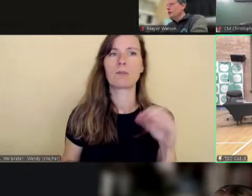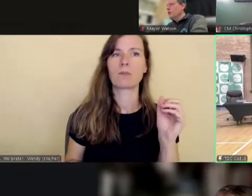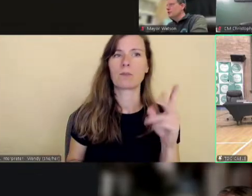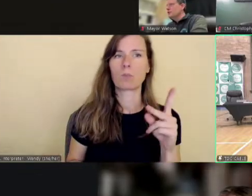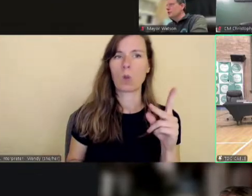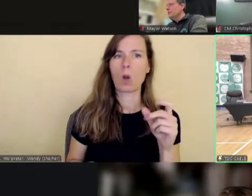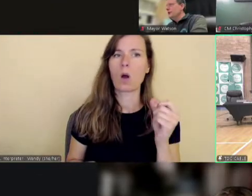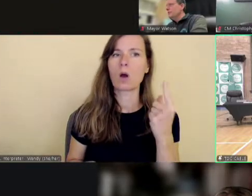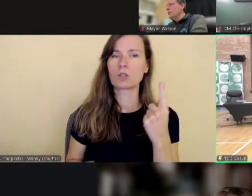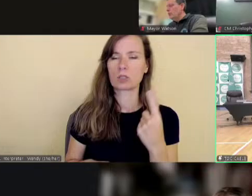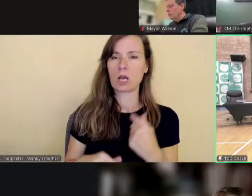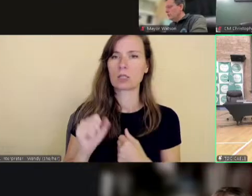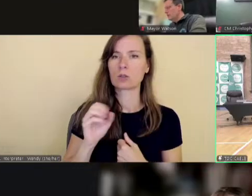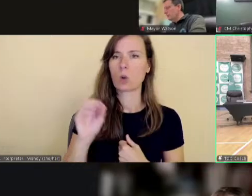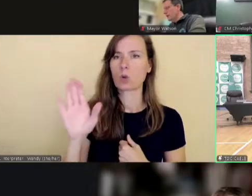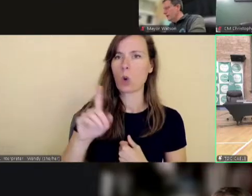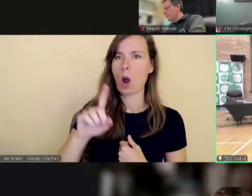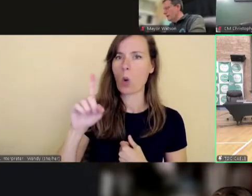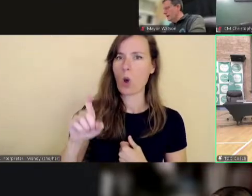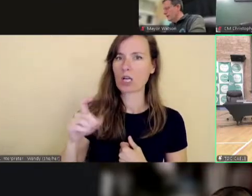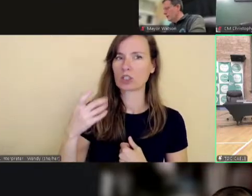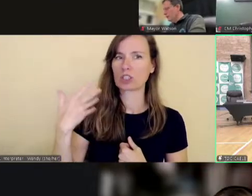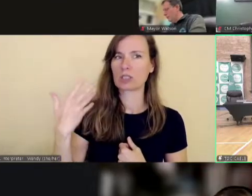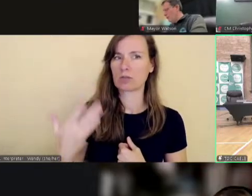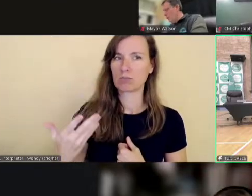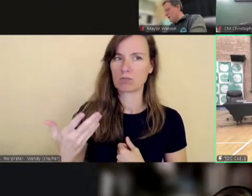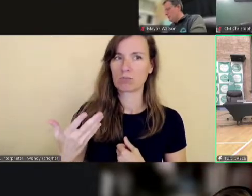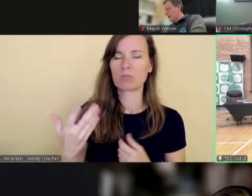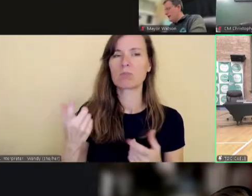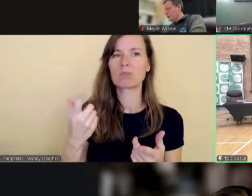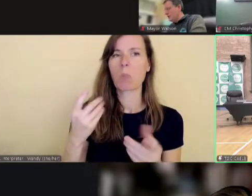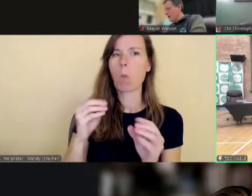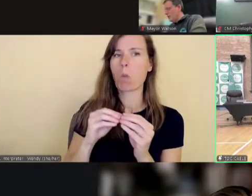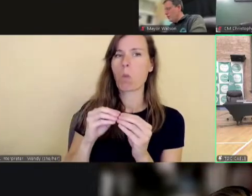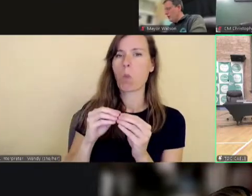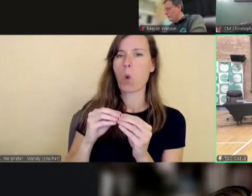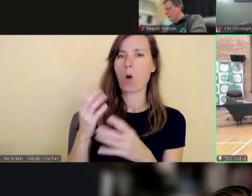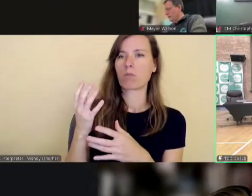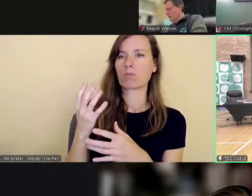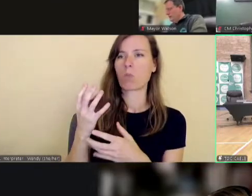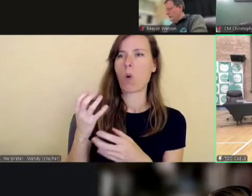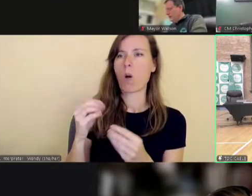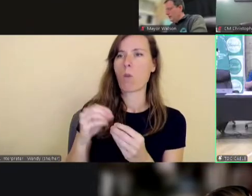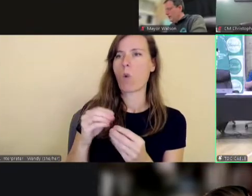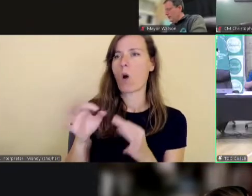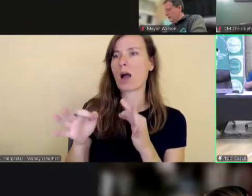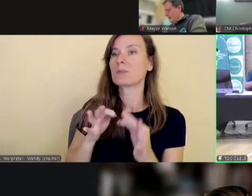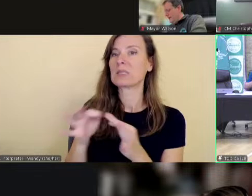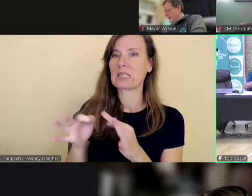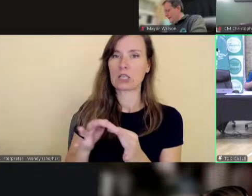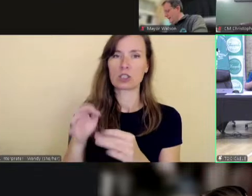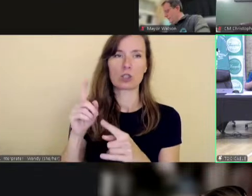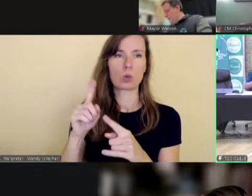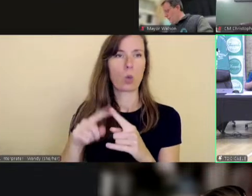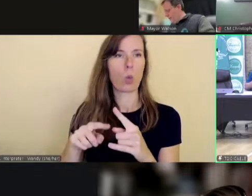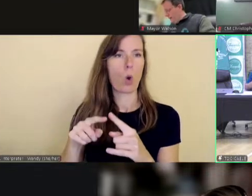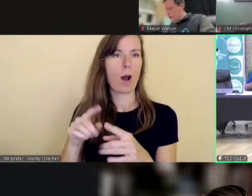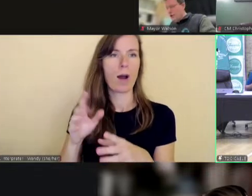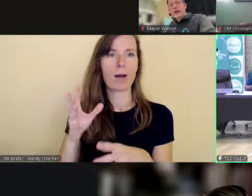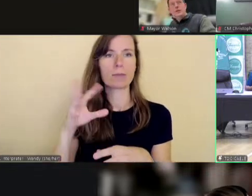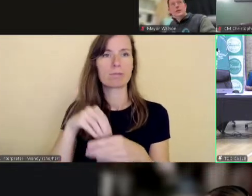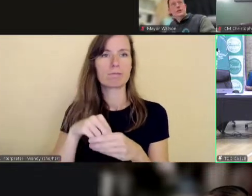your question to be simply a little bit of more explanation about what the need for